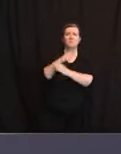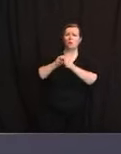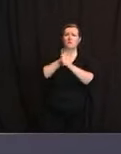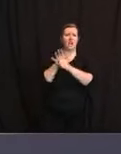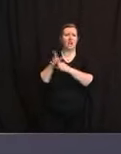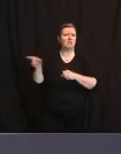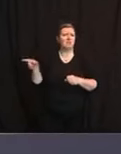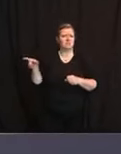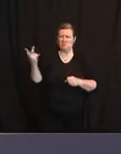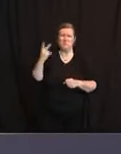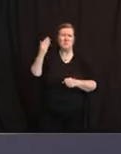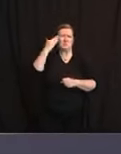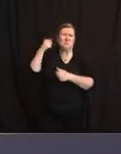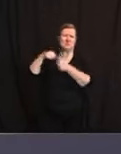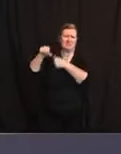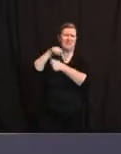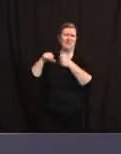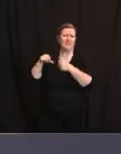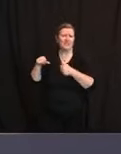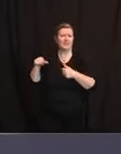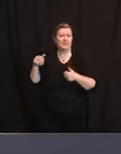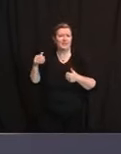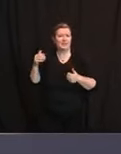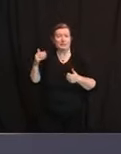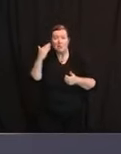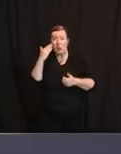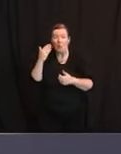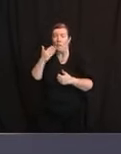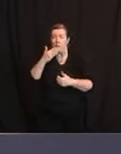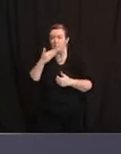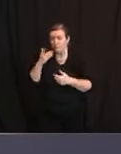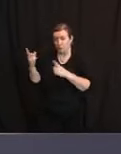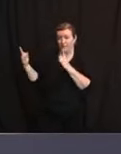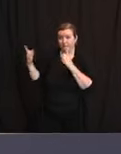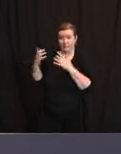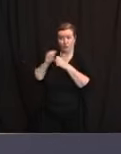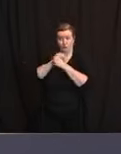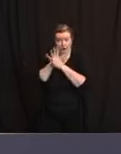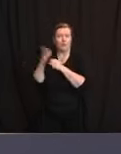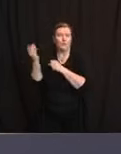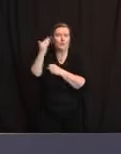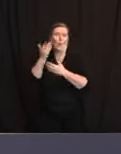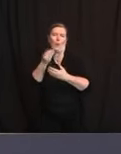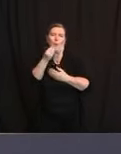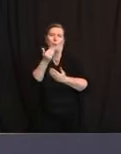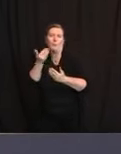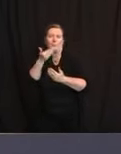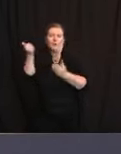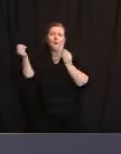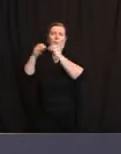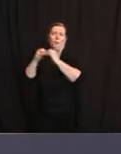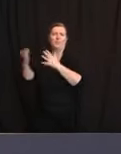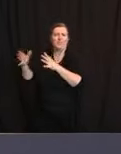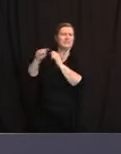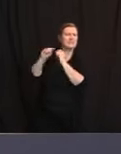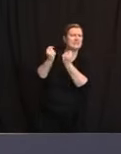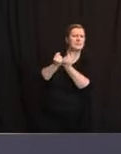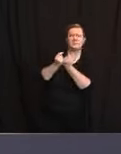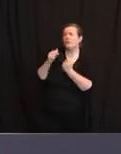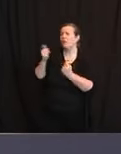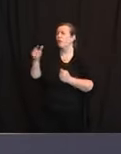this crisis, but we've really got to know each other during this. And so to you and your team and your fellow freeholders and the mayors